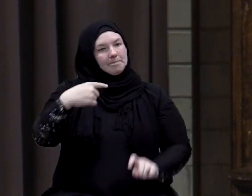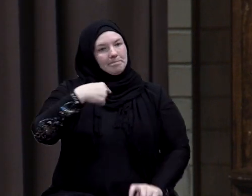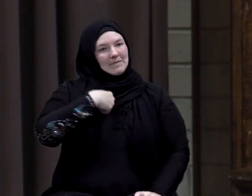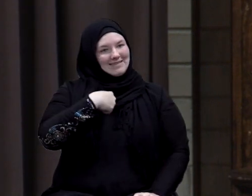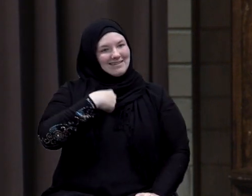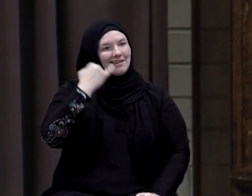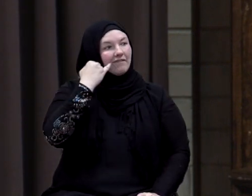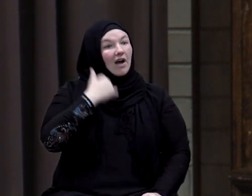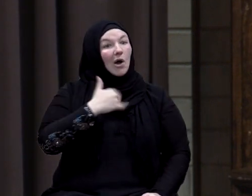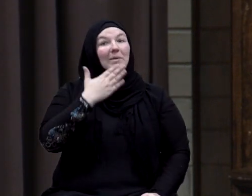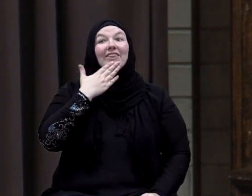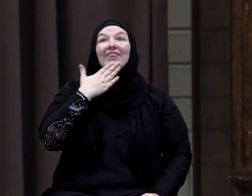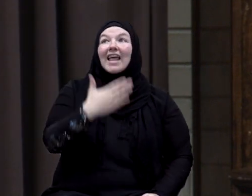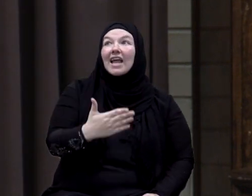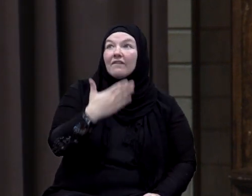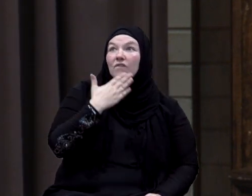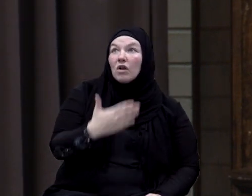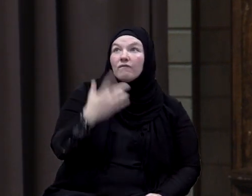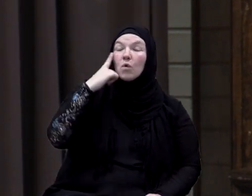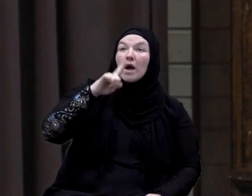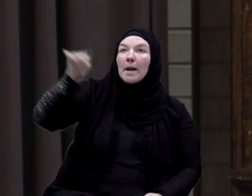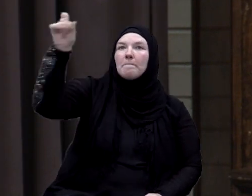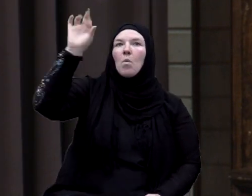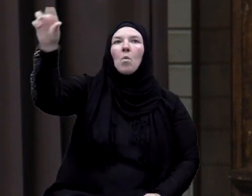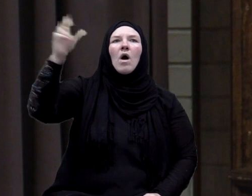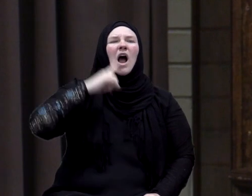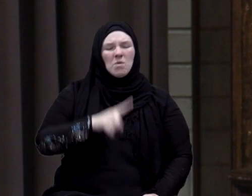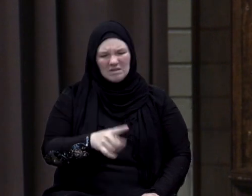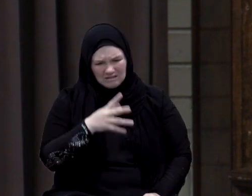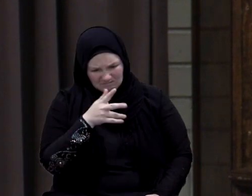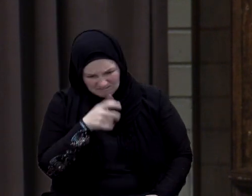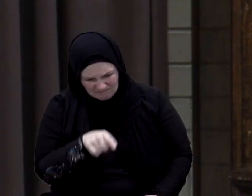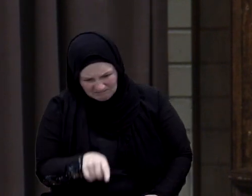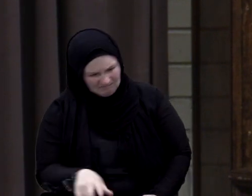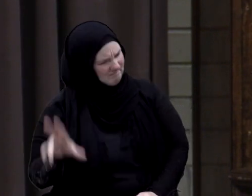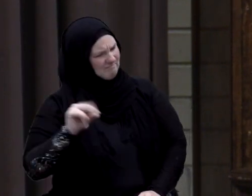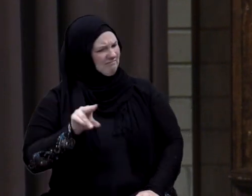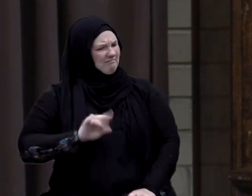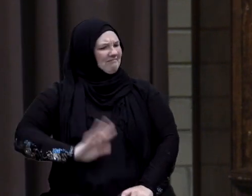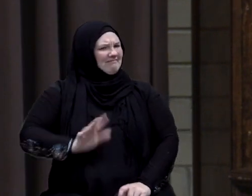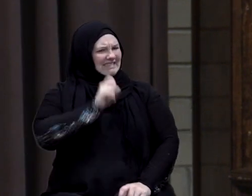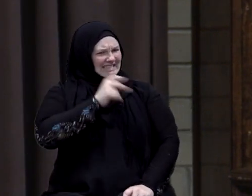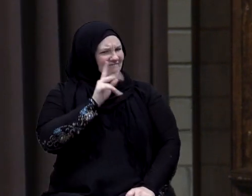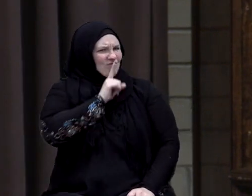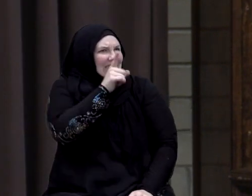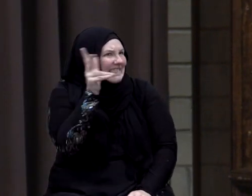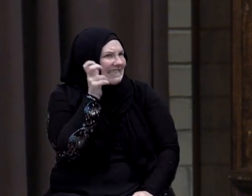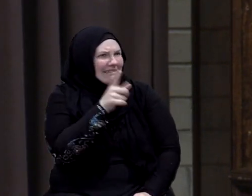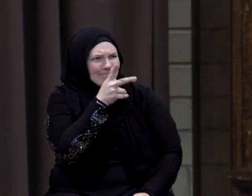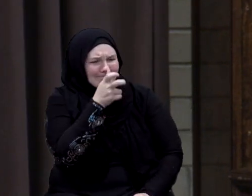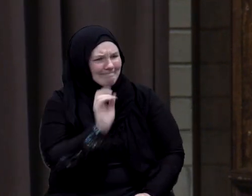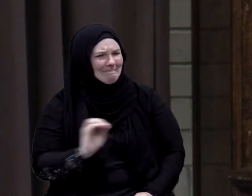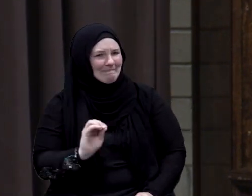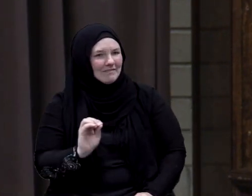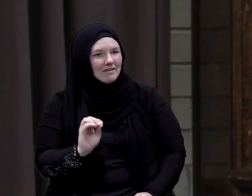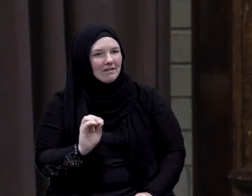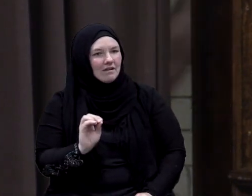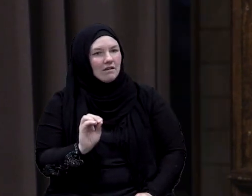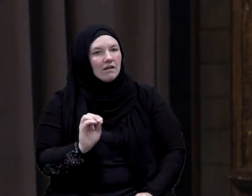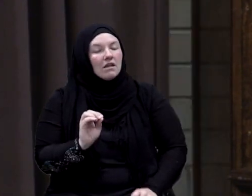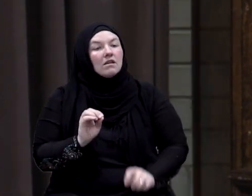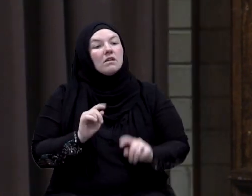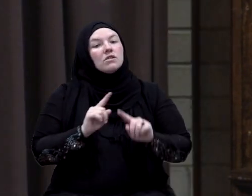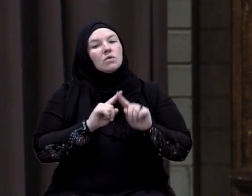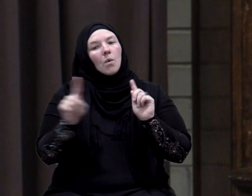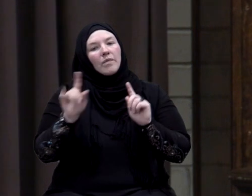or I will deny His gift. So the shukr is for a specific gift. And it